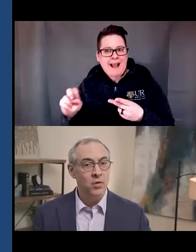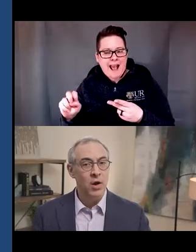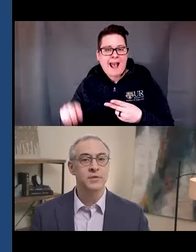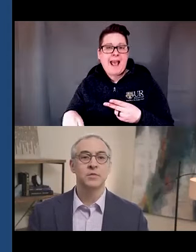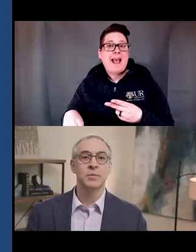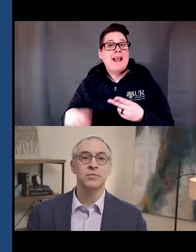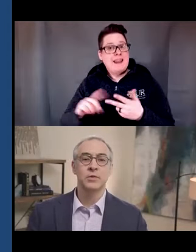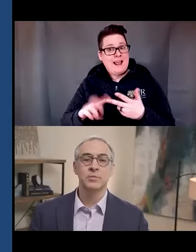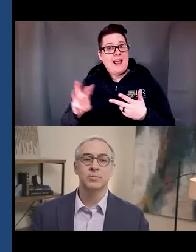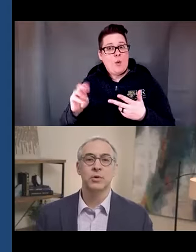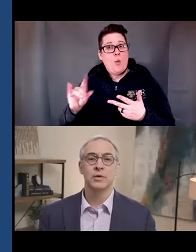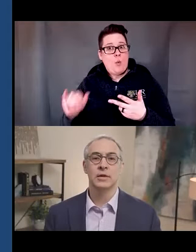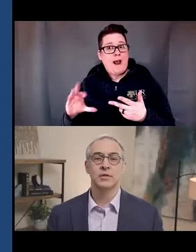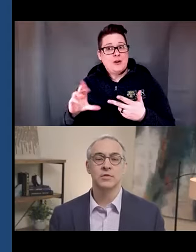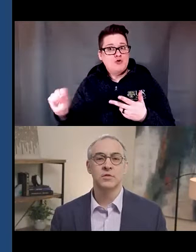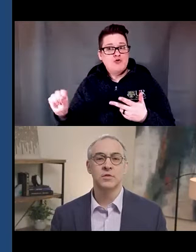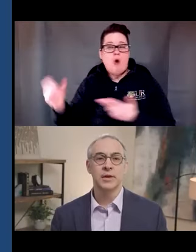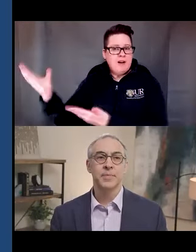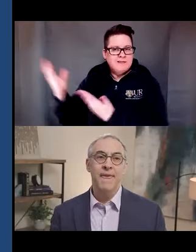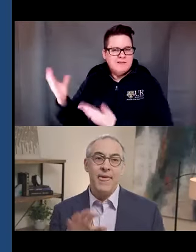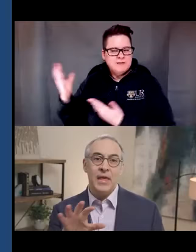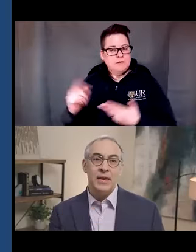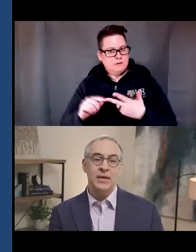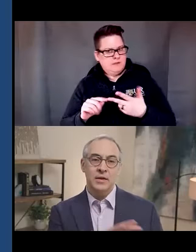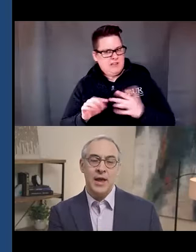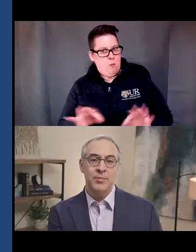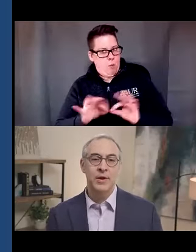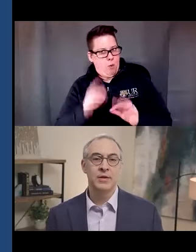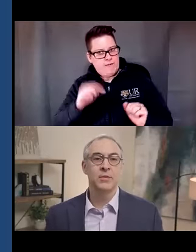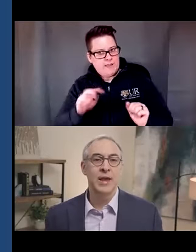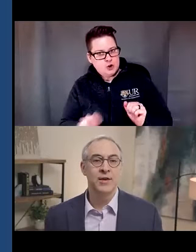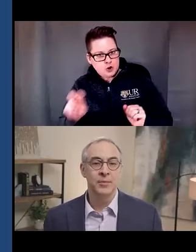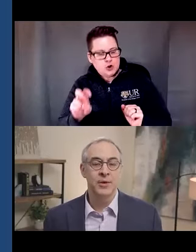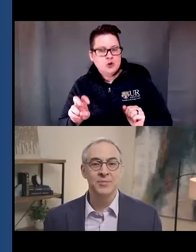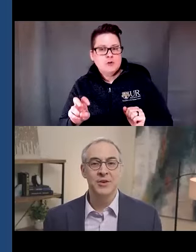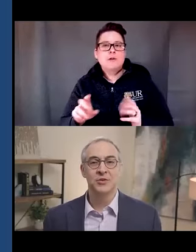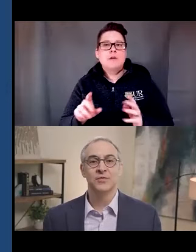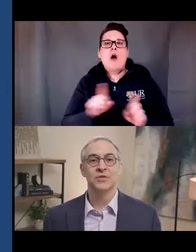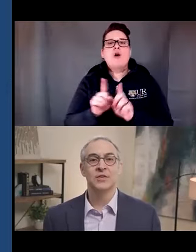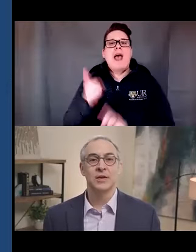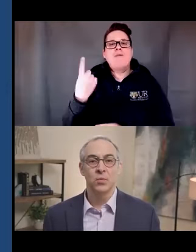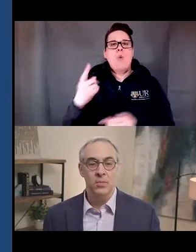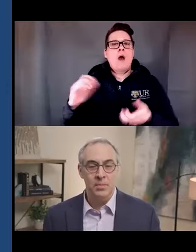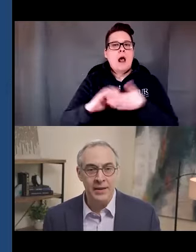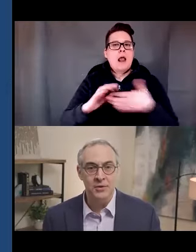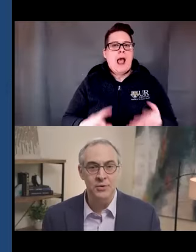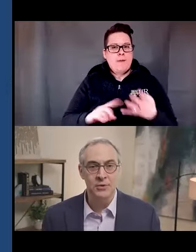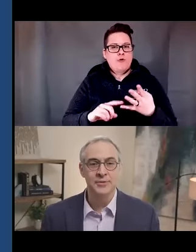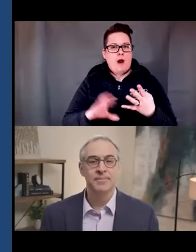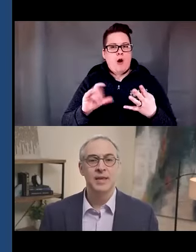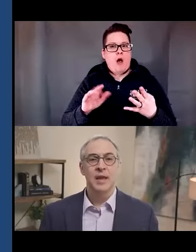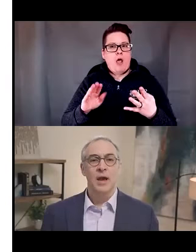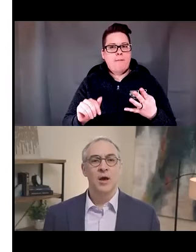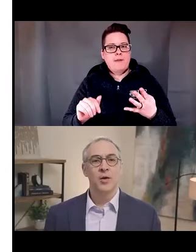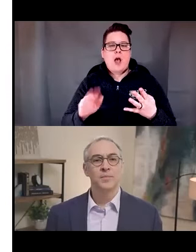Wendy Cross, who's been really important in this journey, and a collaborator that we have from Columbia University, Maddie